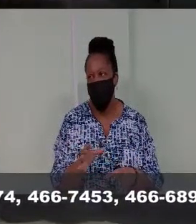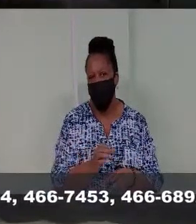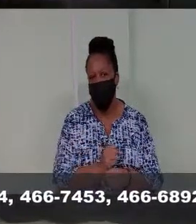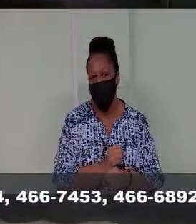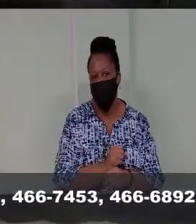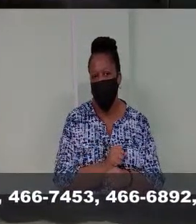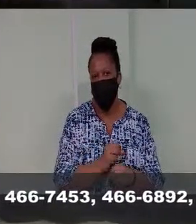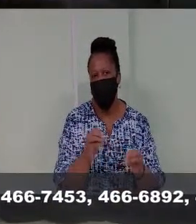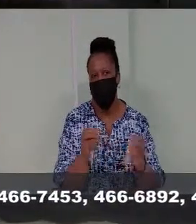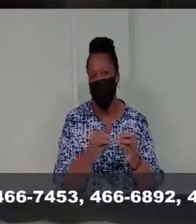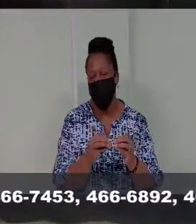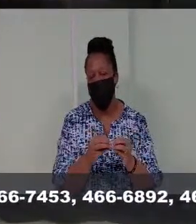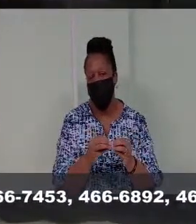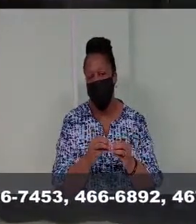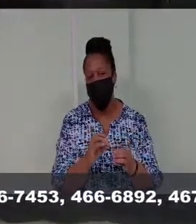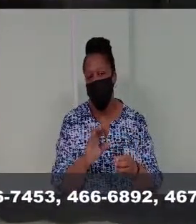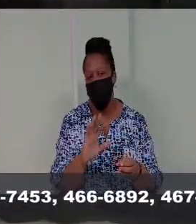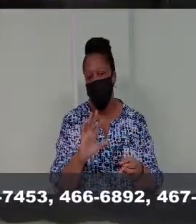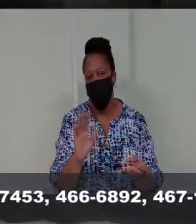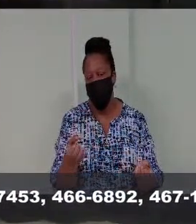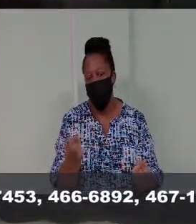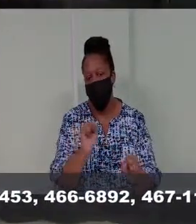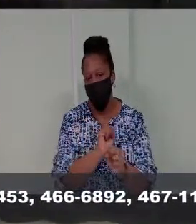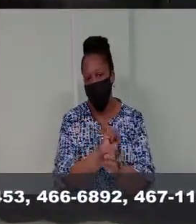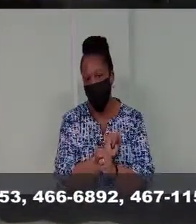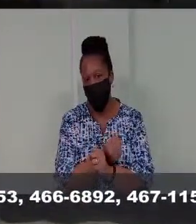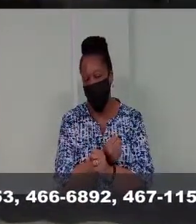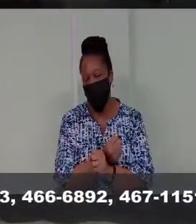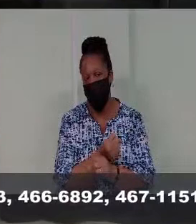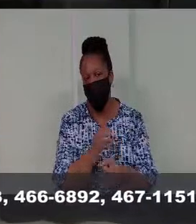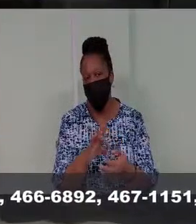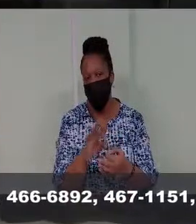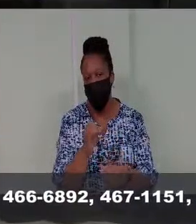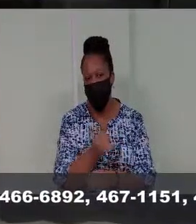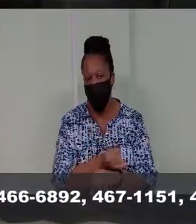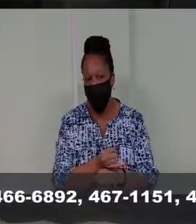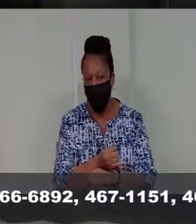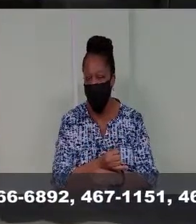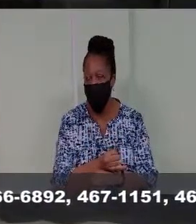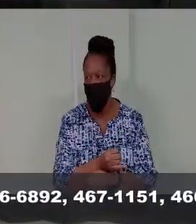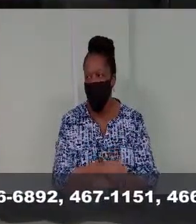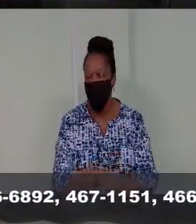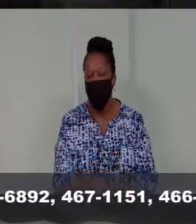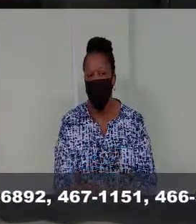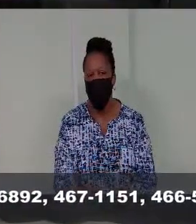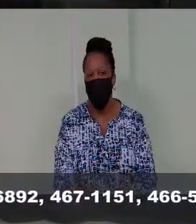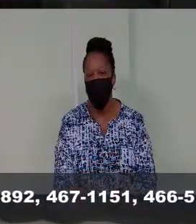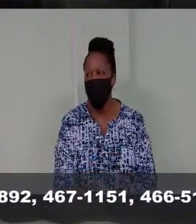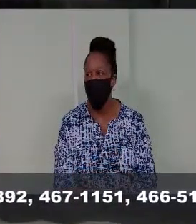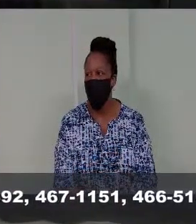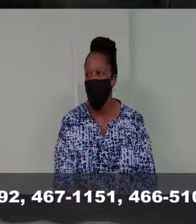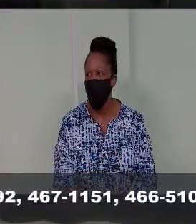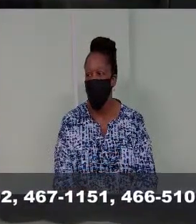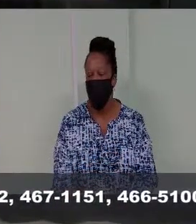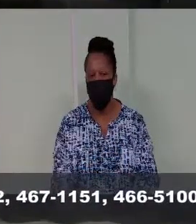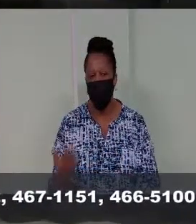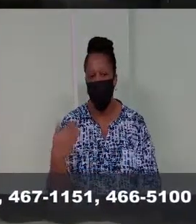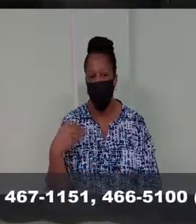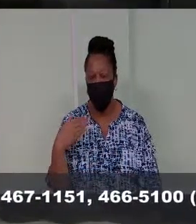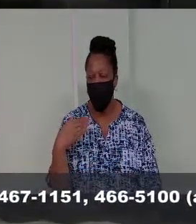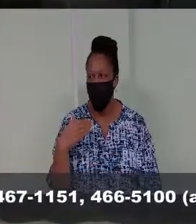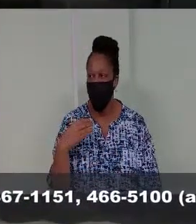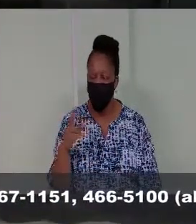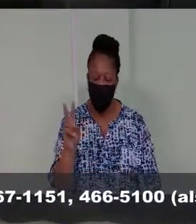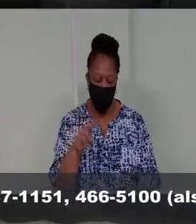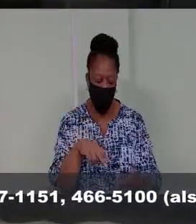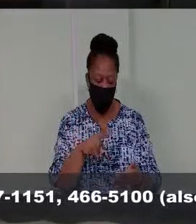another COVID-19 lockdown. These lockdowns, based on an article that was shared by the Business Insider,